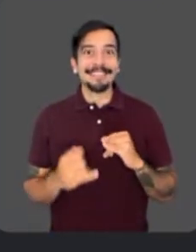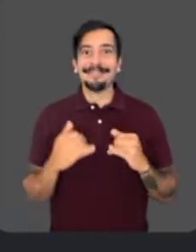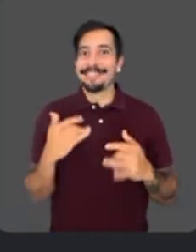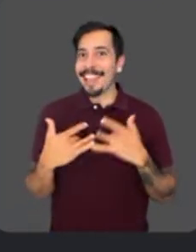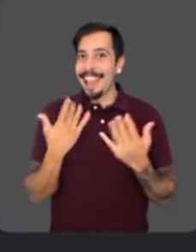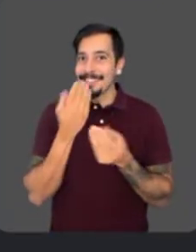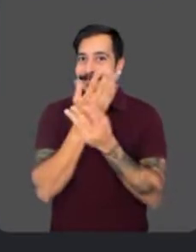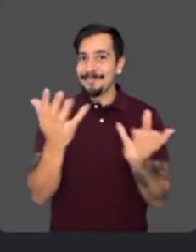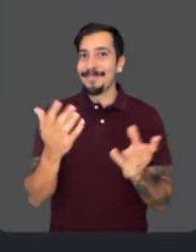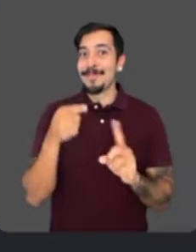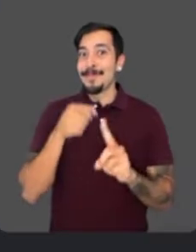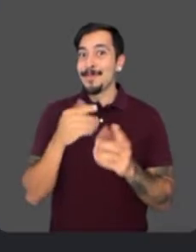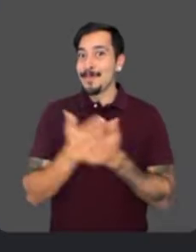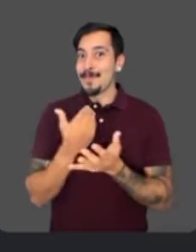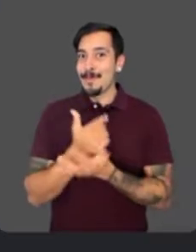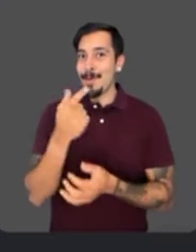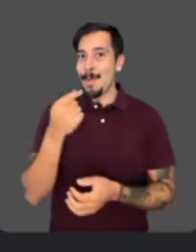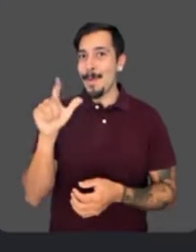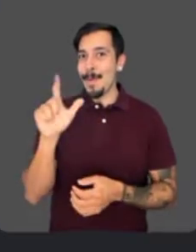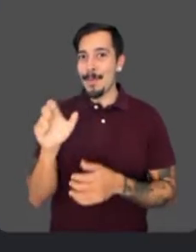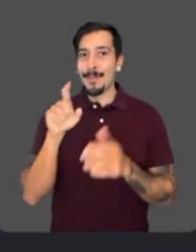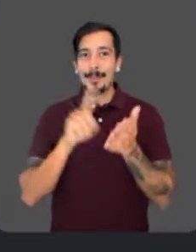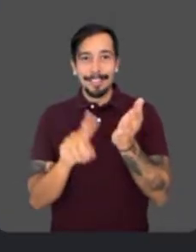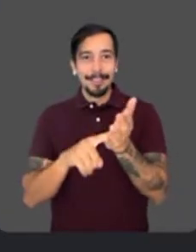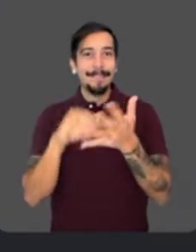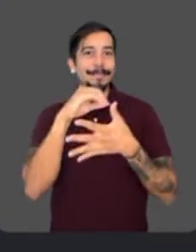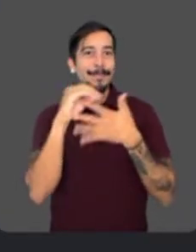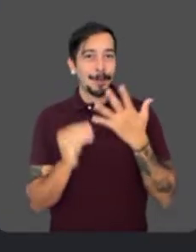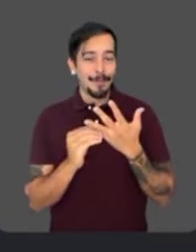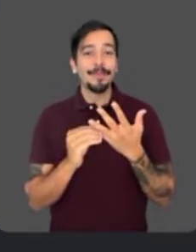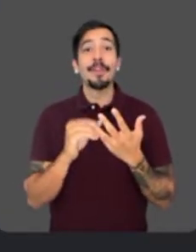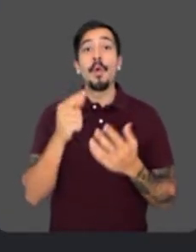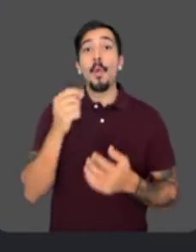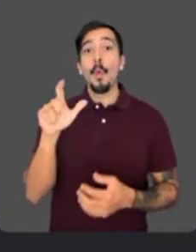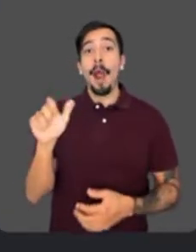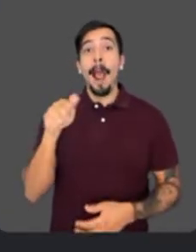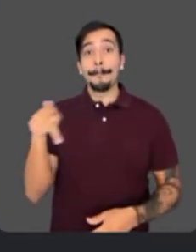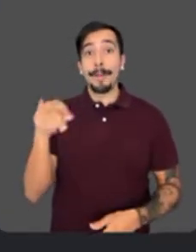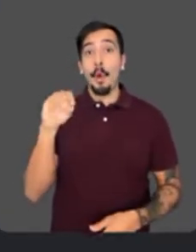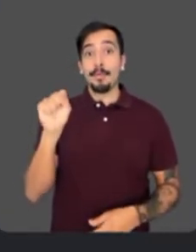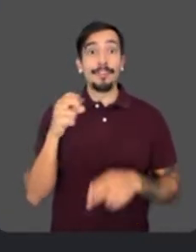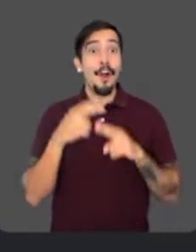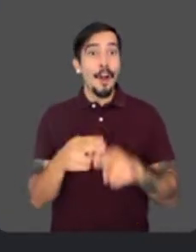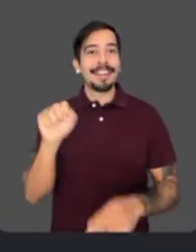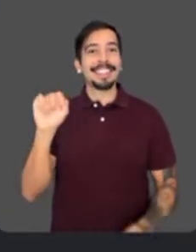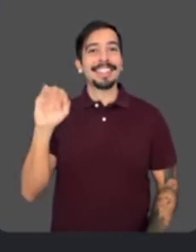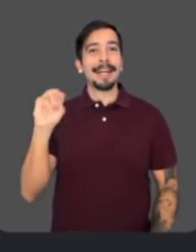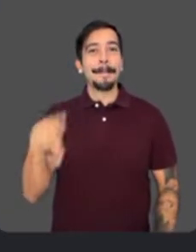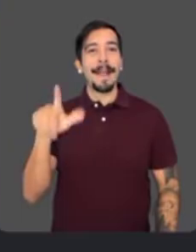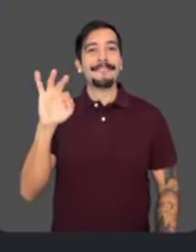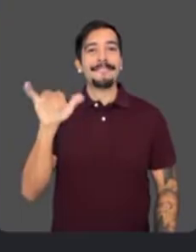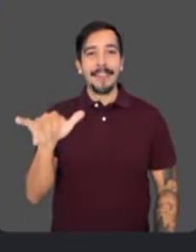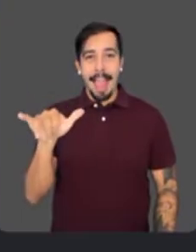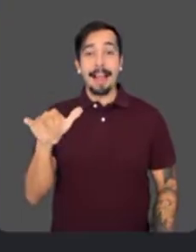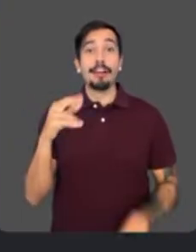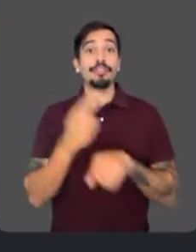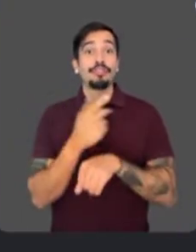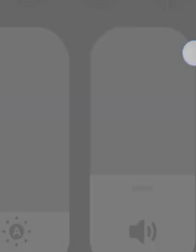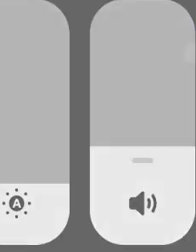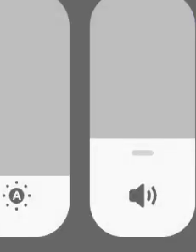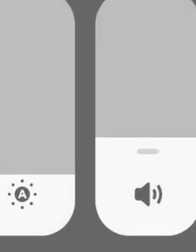Lastly, we're excited to share something new from Google Research, a feature for the Google app on iOS called Simplify.